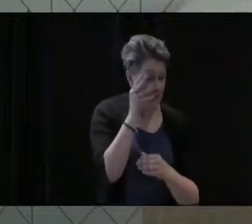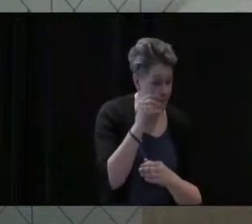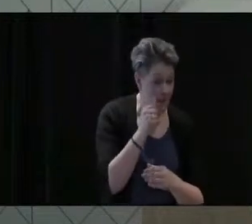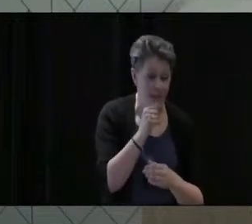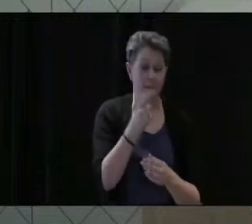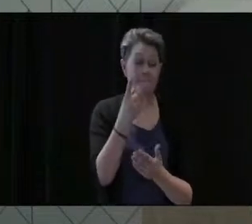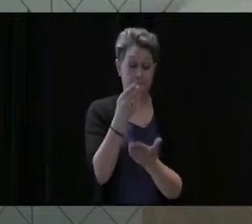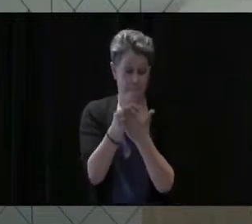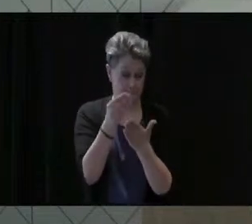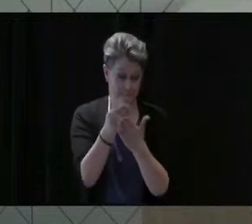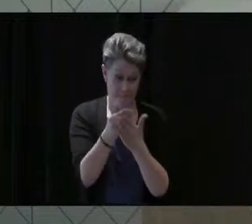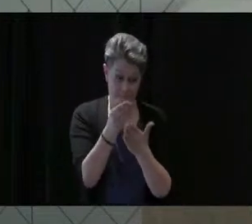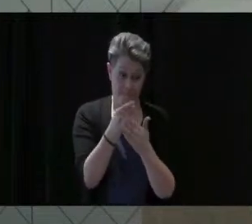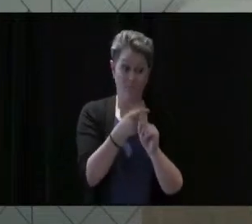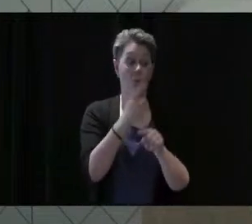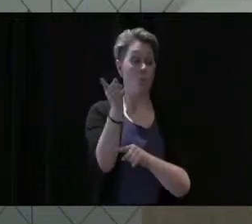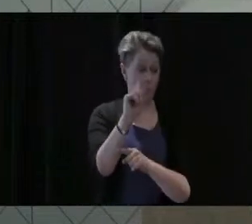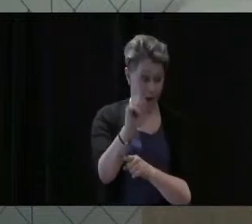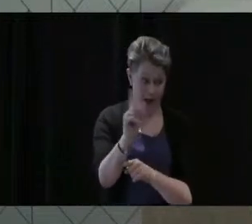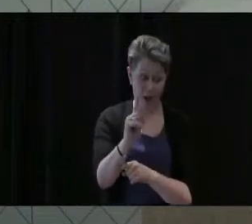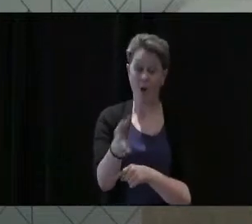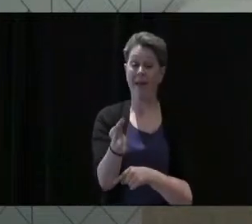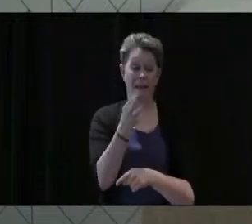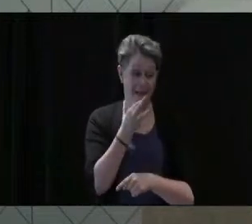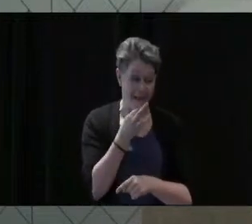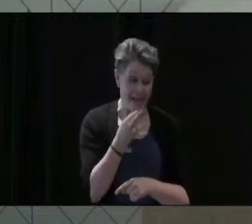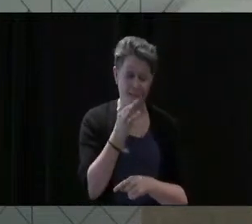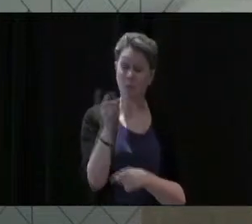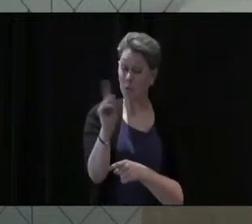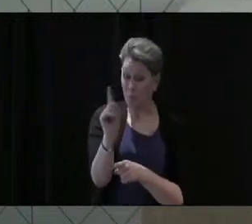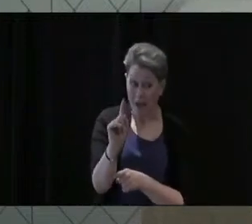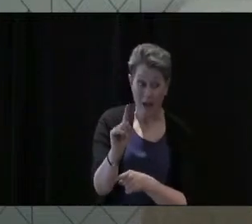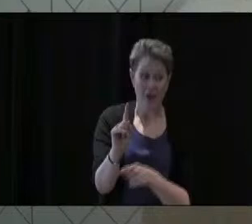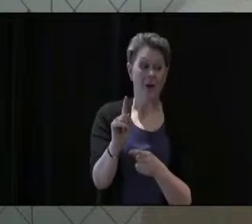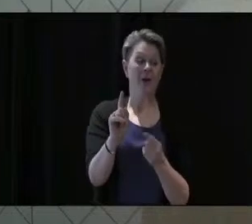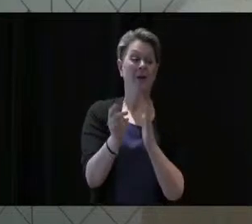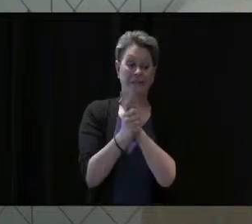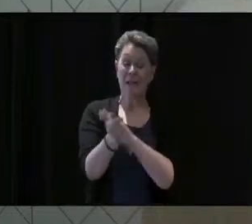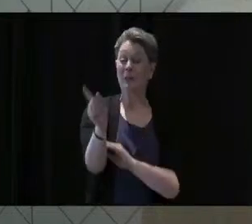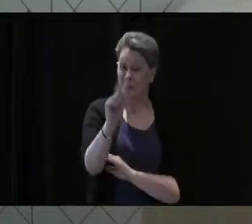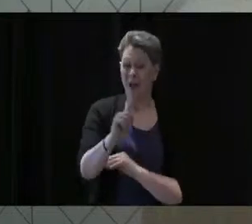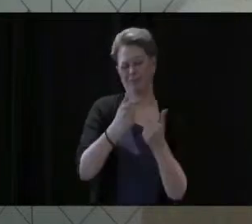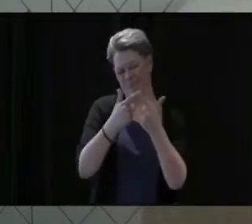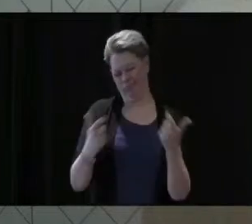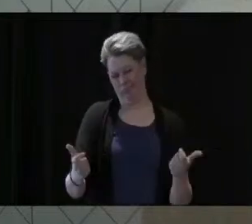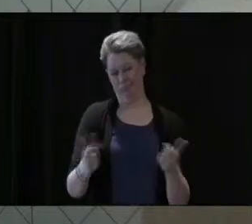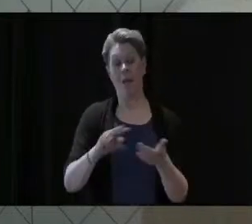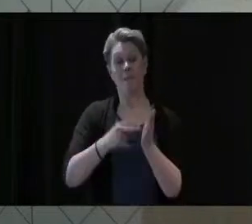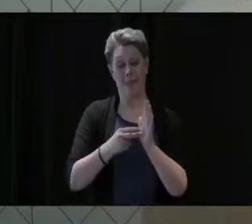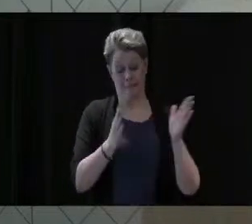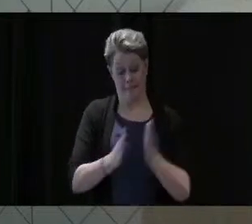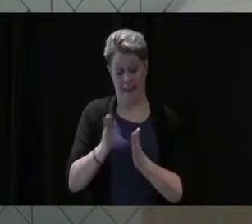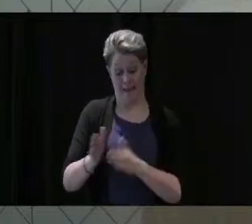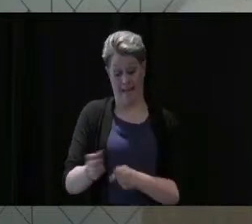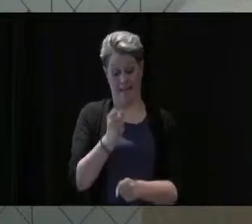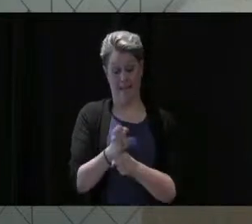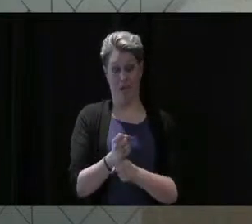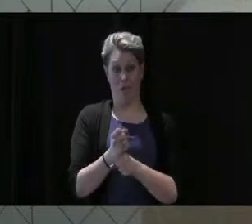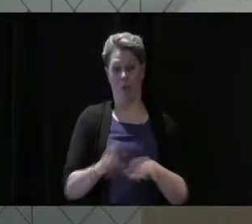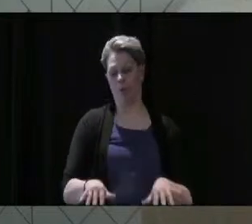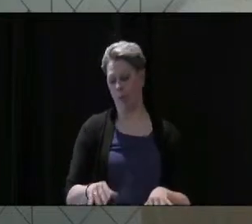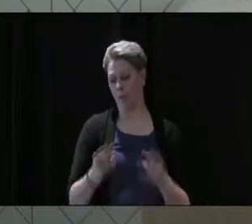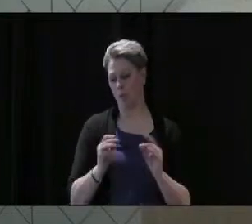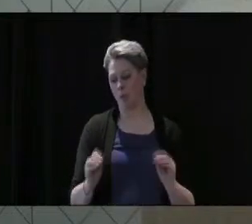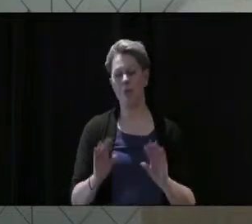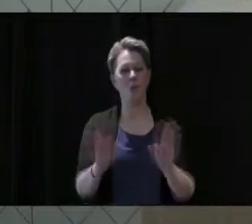that we need to be able to do that. So saying that it's a planning year doesn't mean that you do nothing. It means that